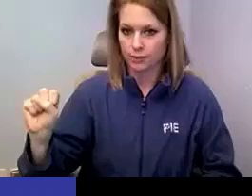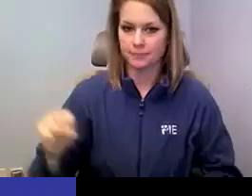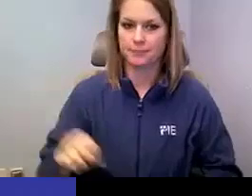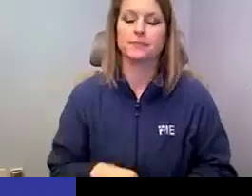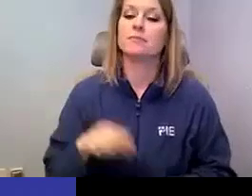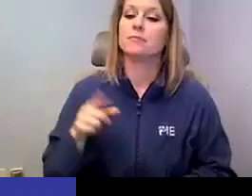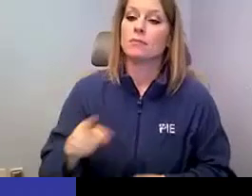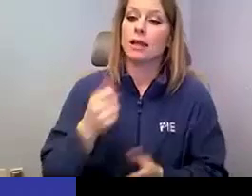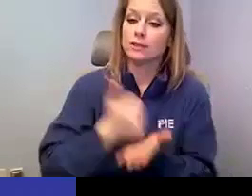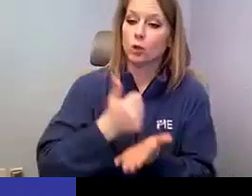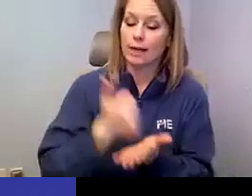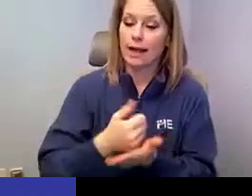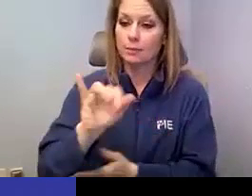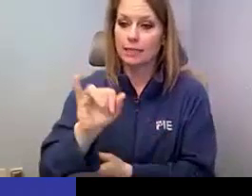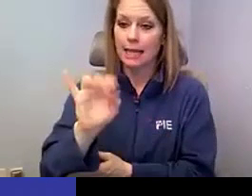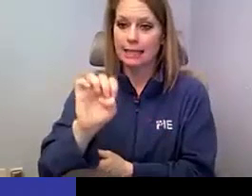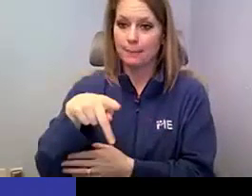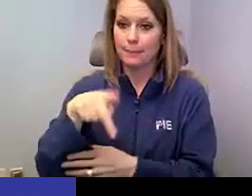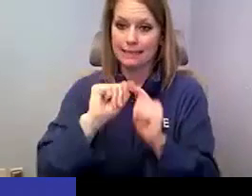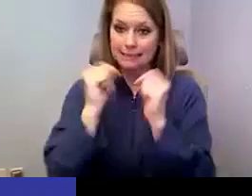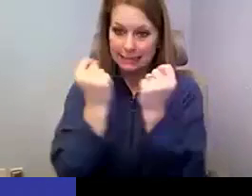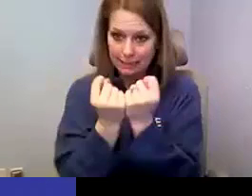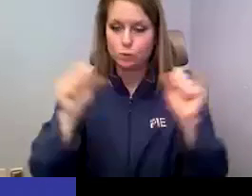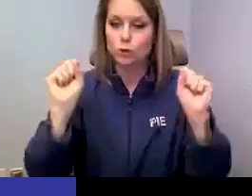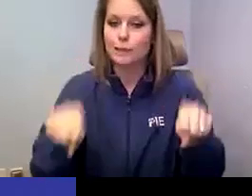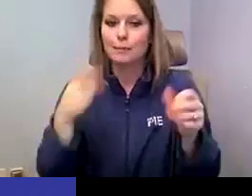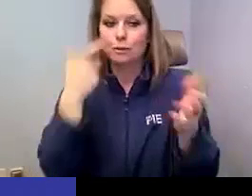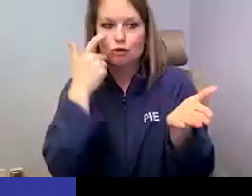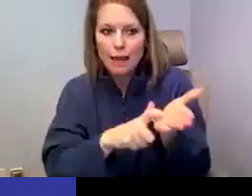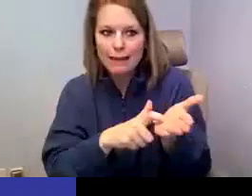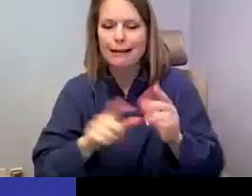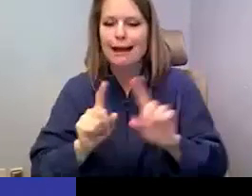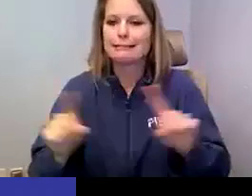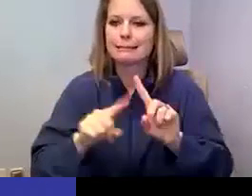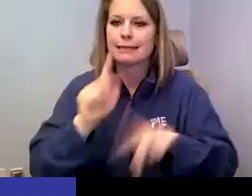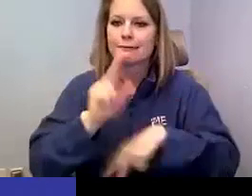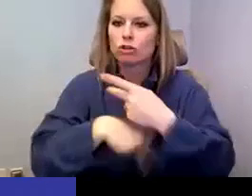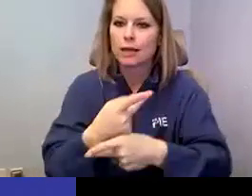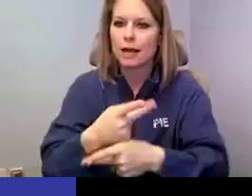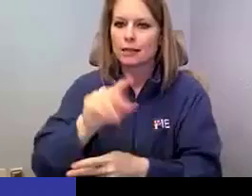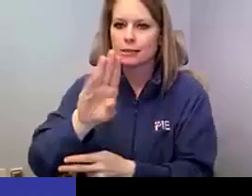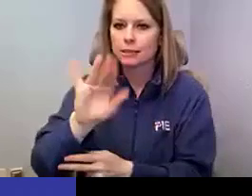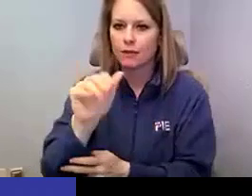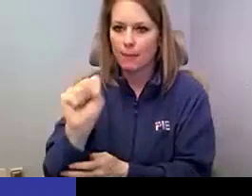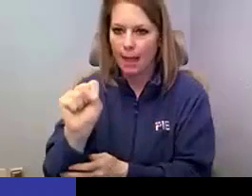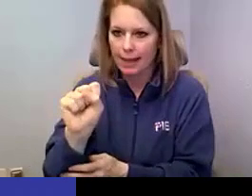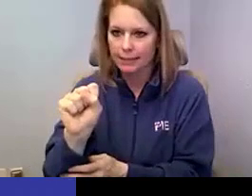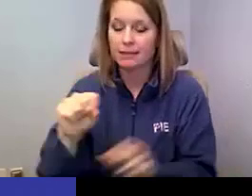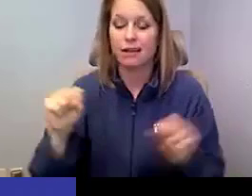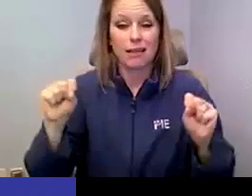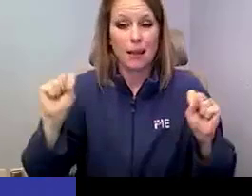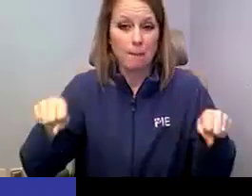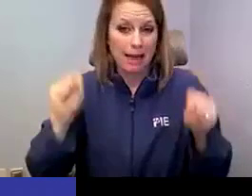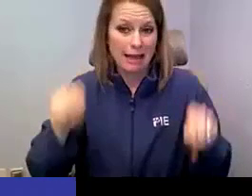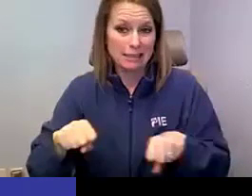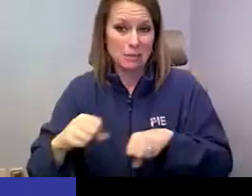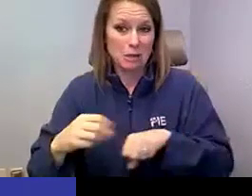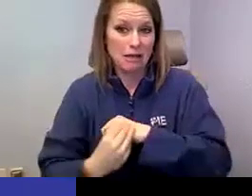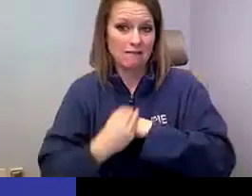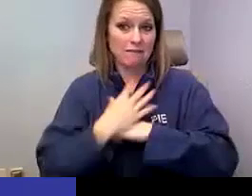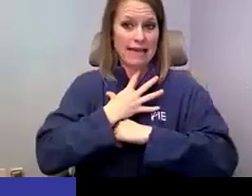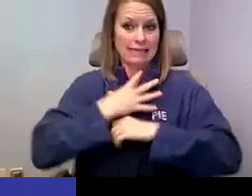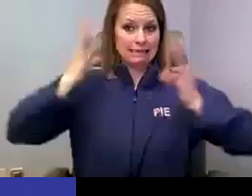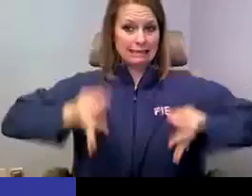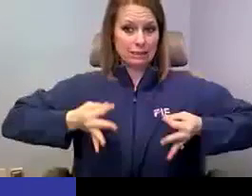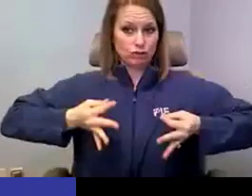with recognizing different types of bias that may affect decision-making throughout the evaluation process. She